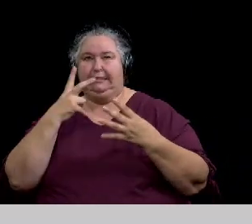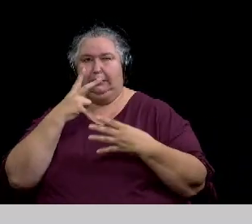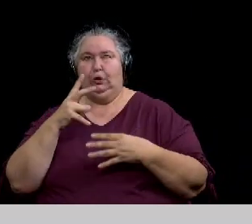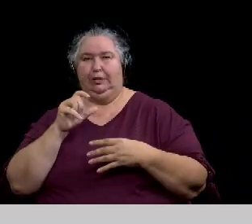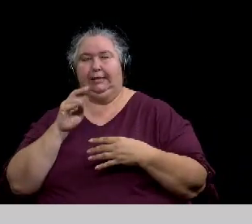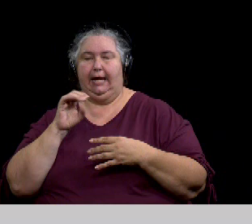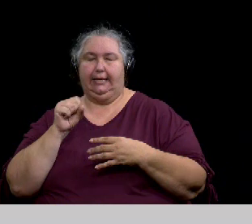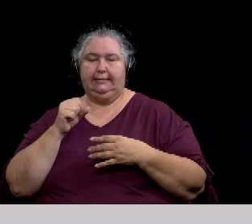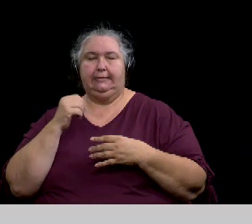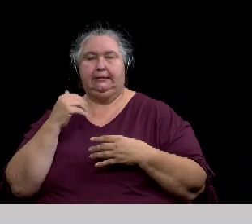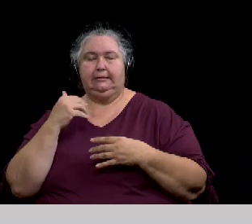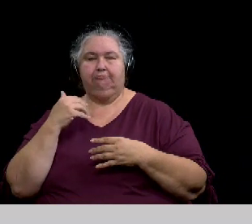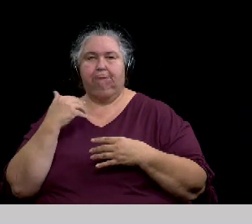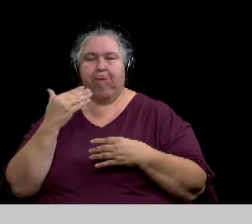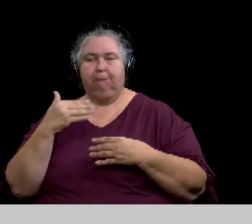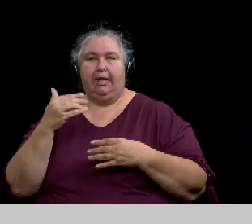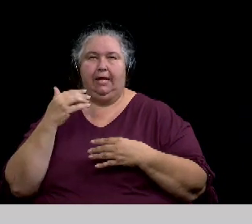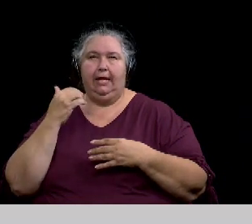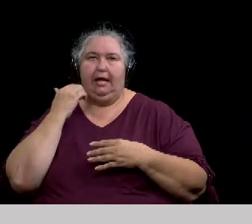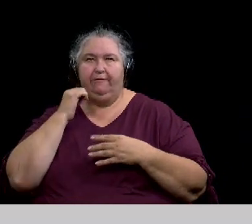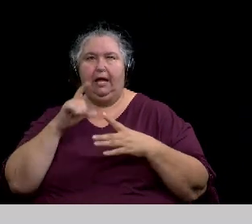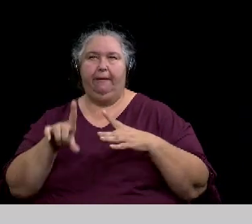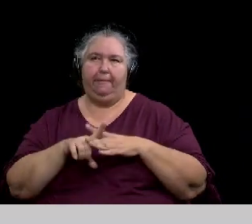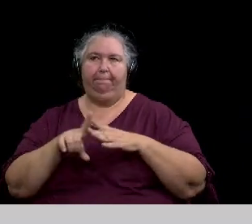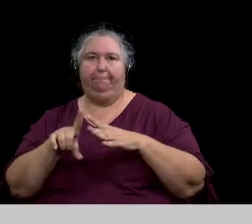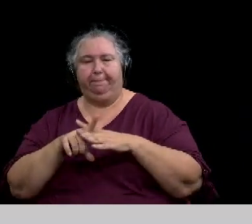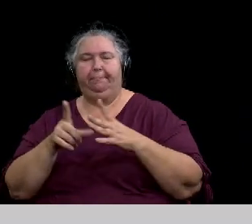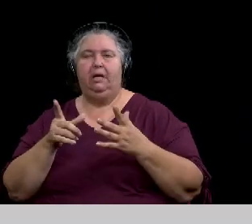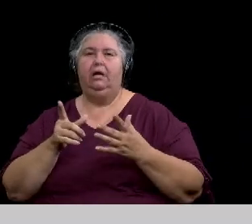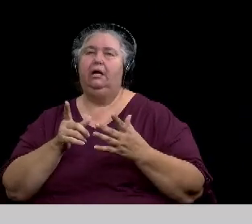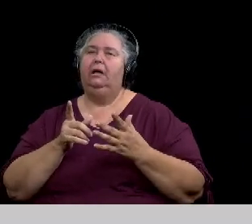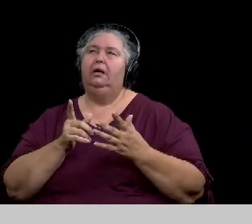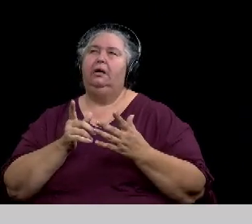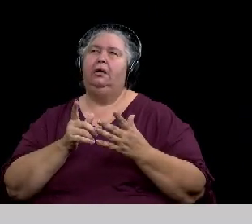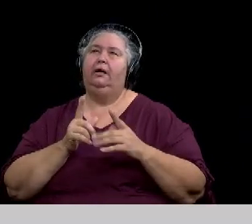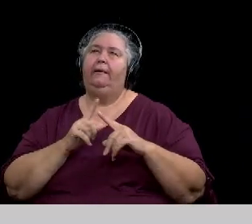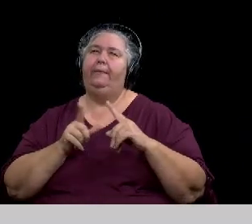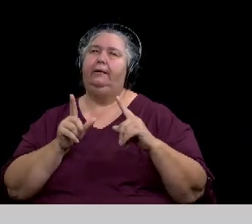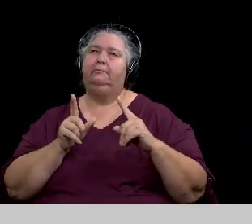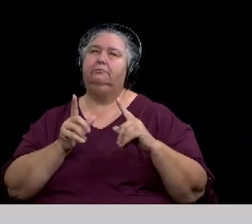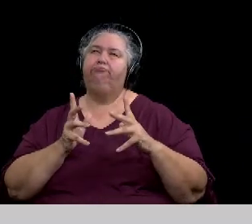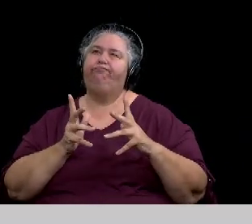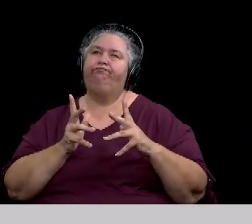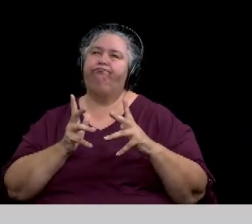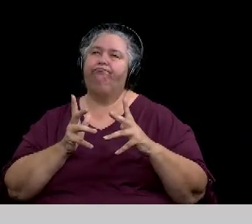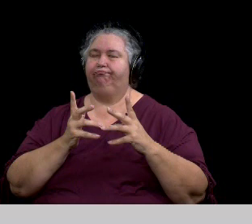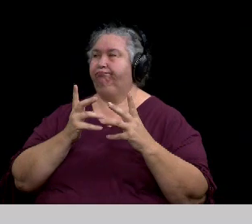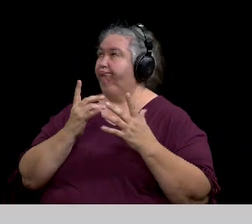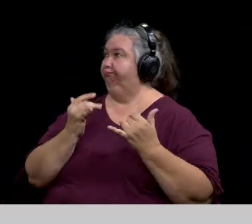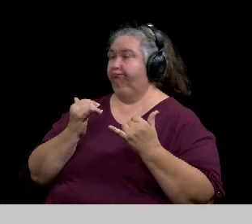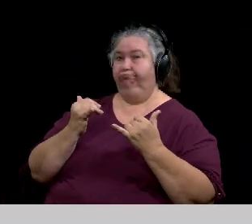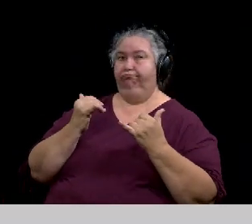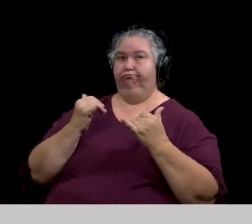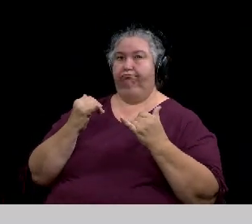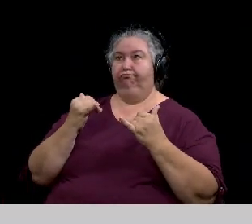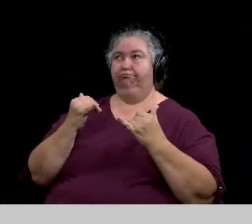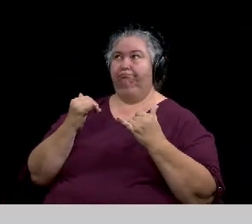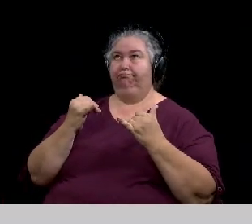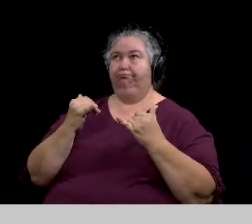kind of pop up. But we've been able to date to keep